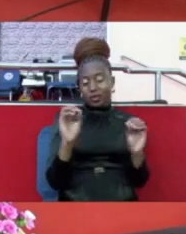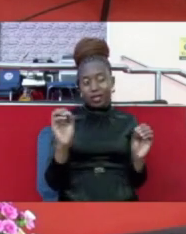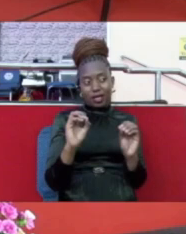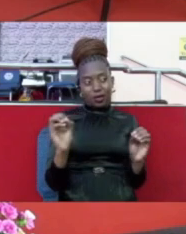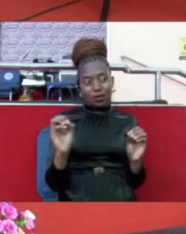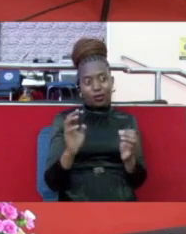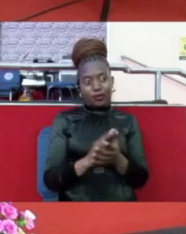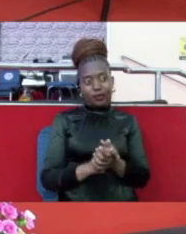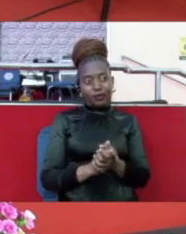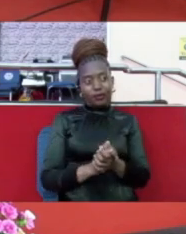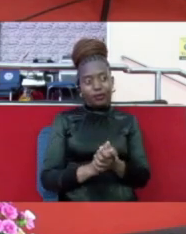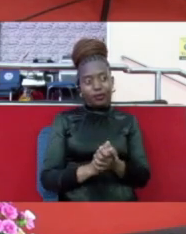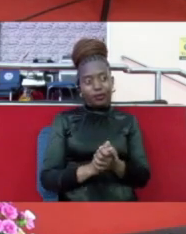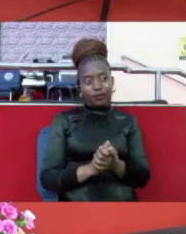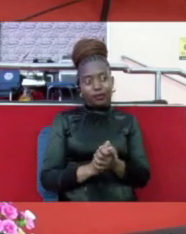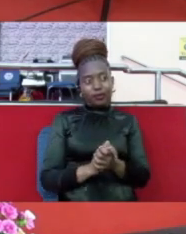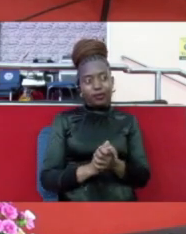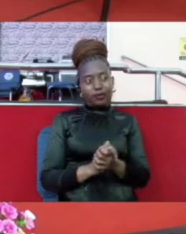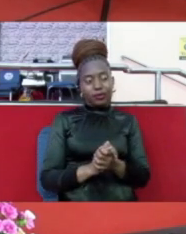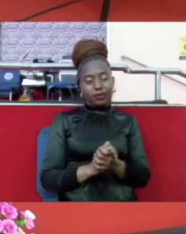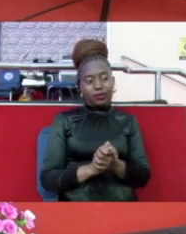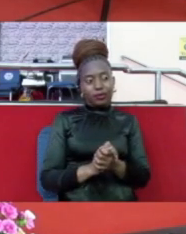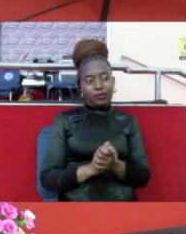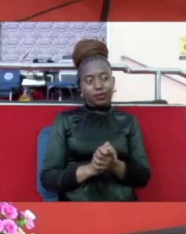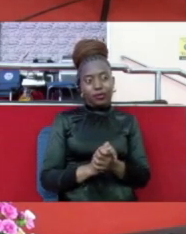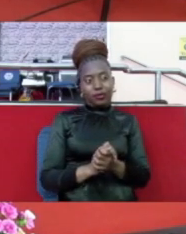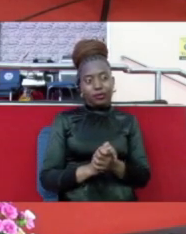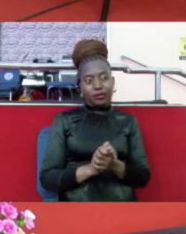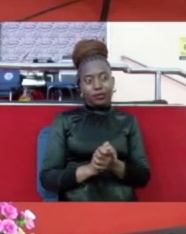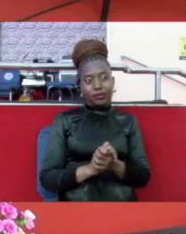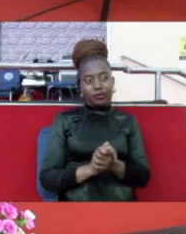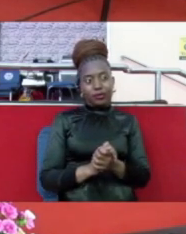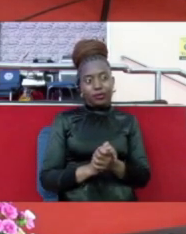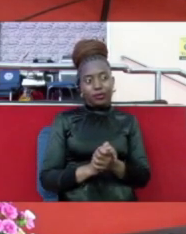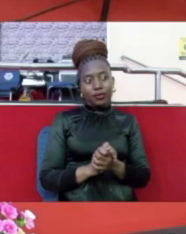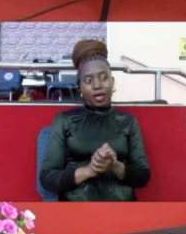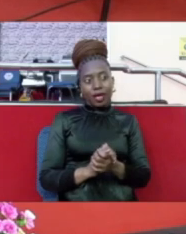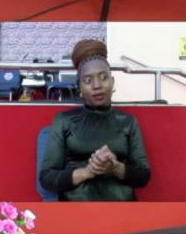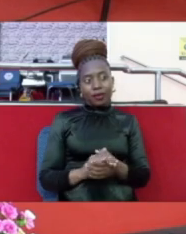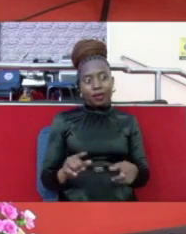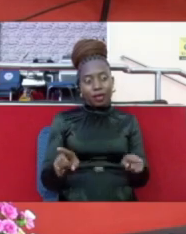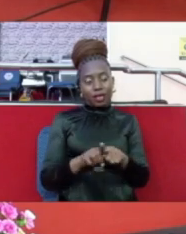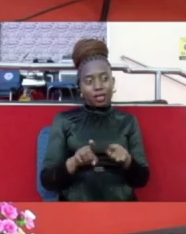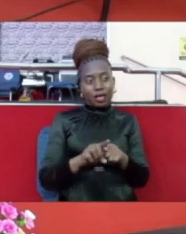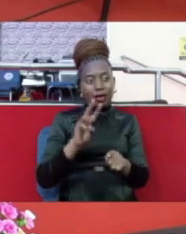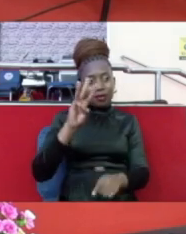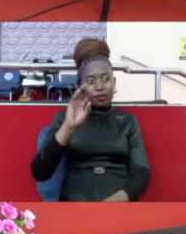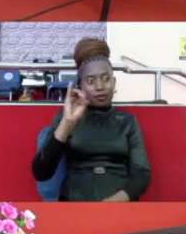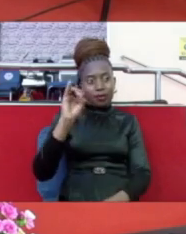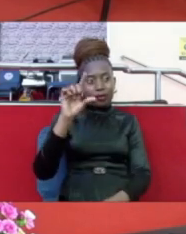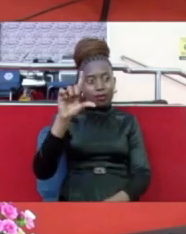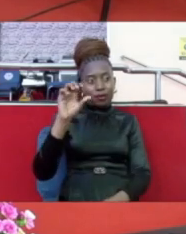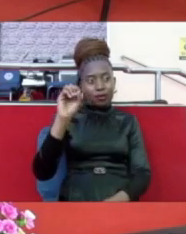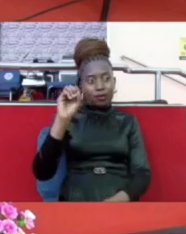Much like Wilson didn't understand how hot that stove really was. Jinsi ambavyo Wilson hakuelewa jinsi ambavyo jiko